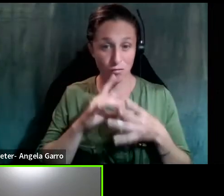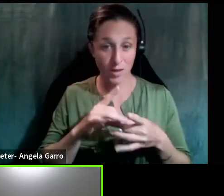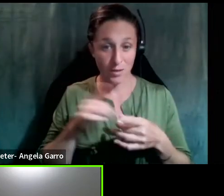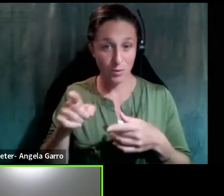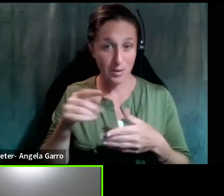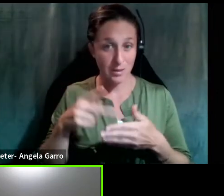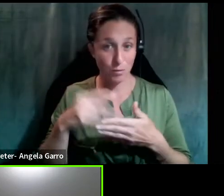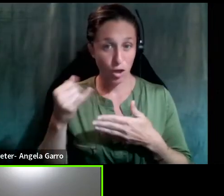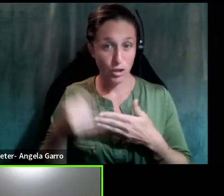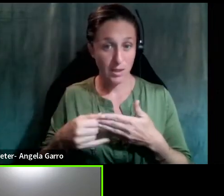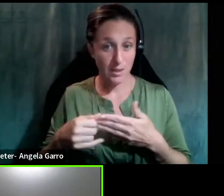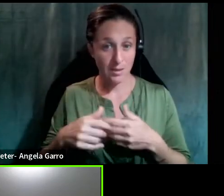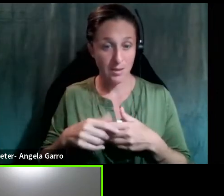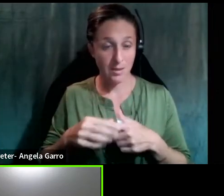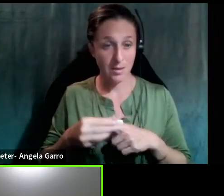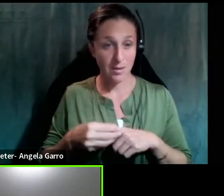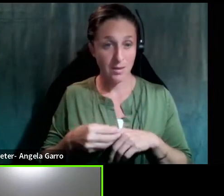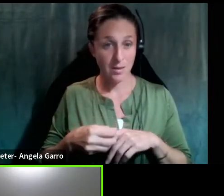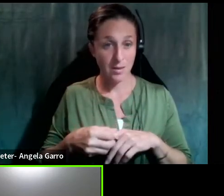project?